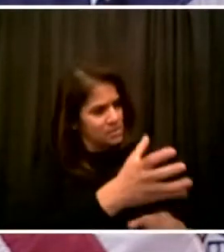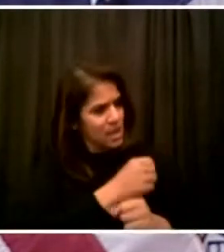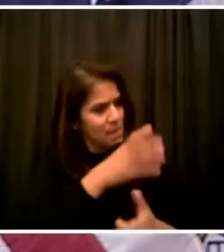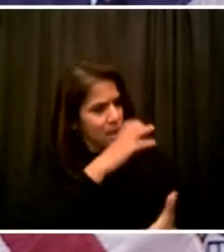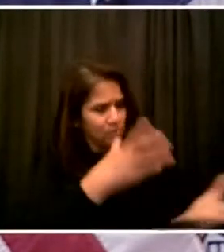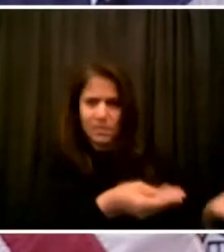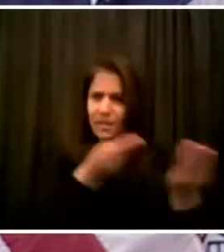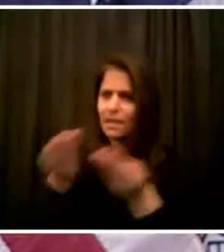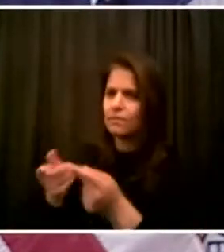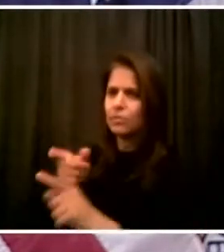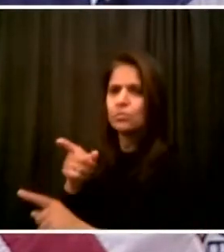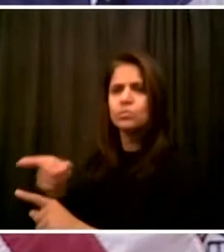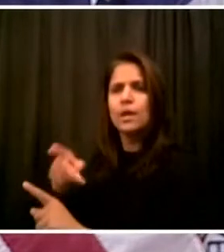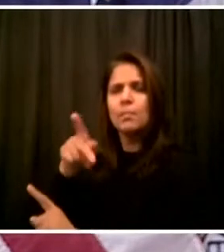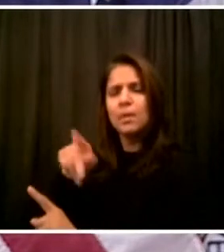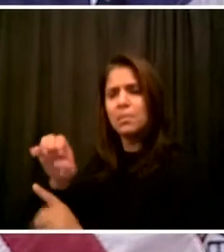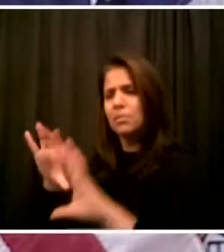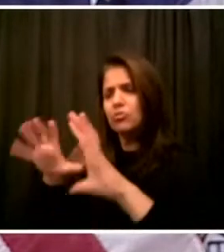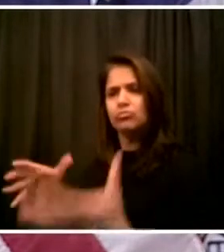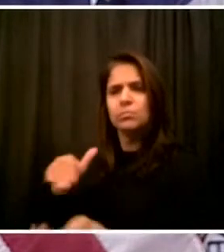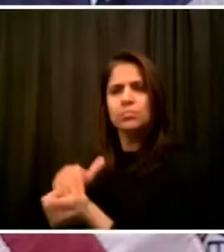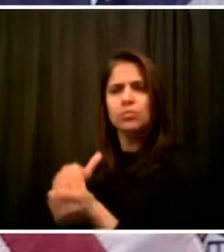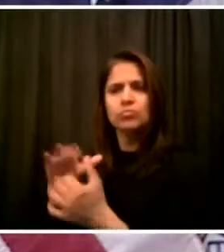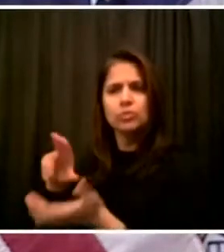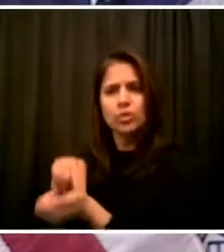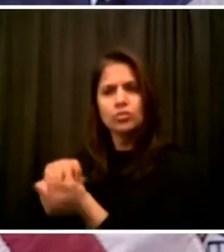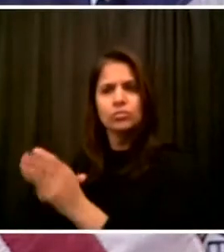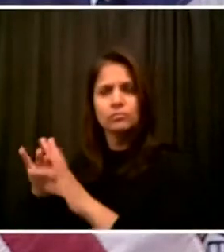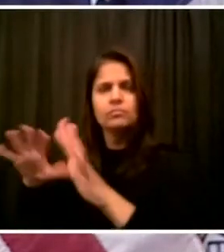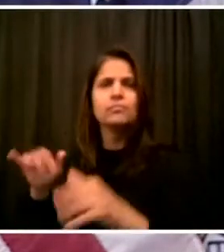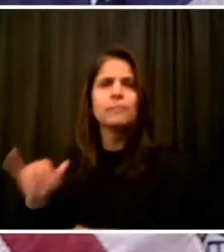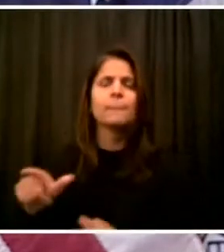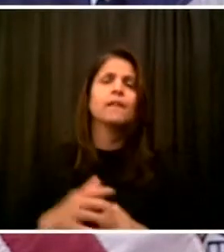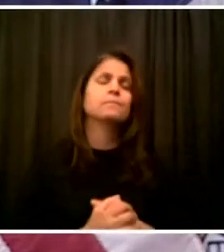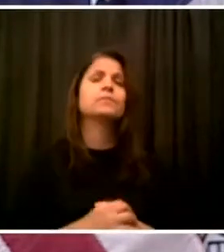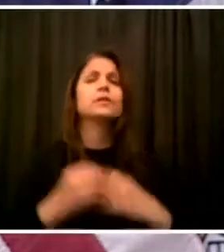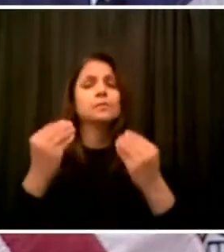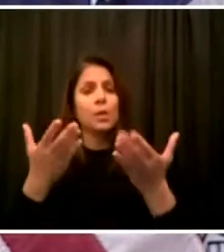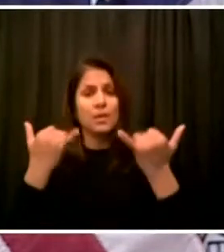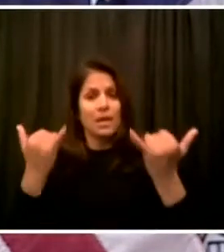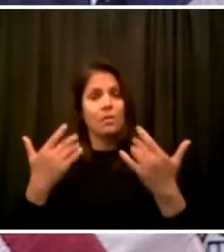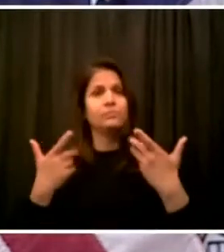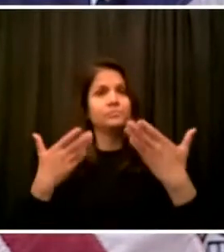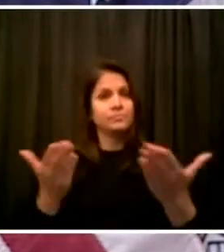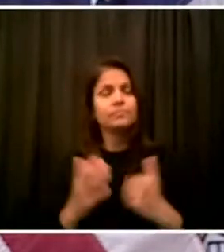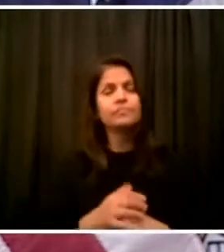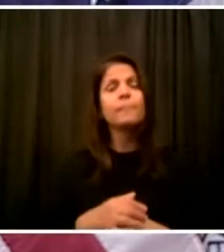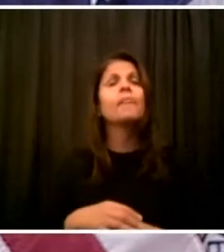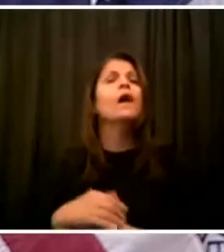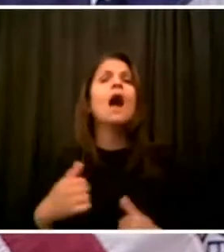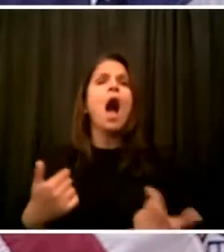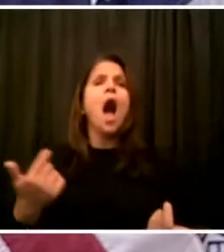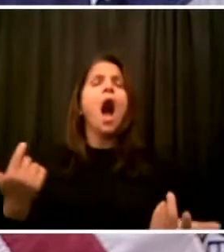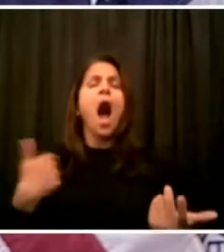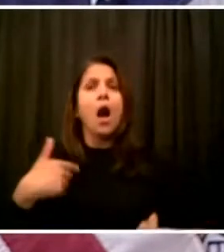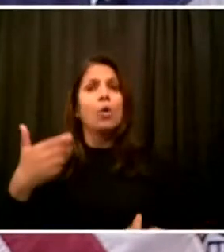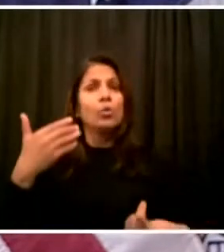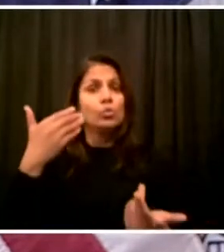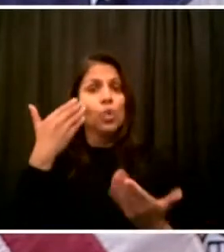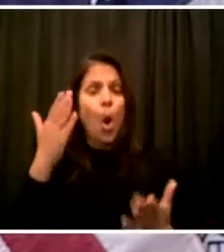available. So I don't know the specifics of the context you